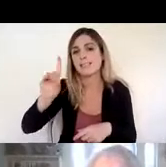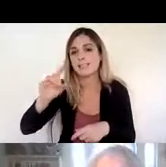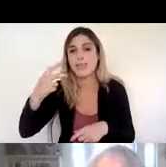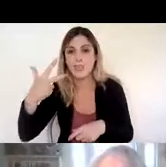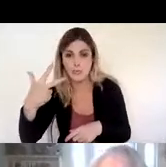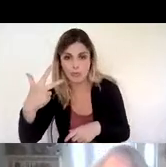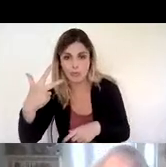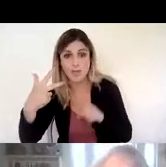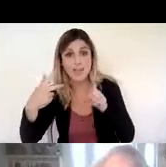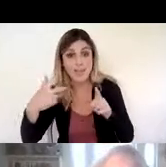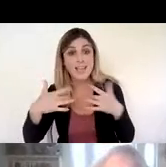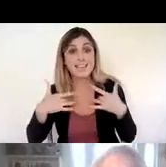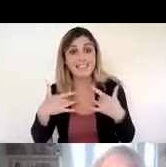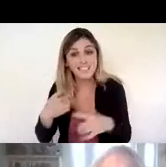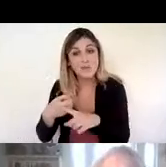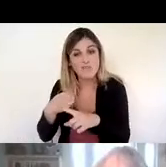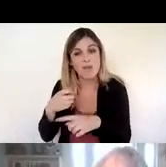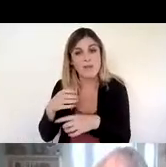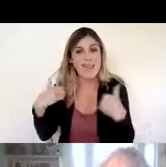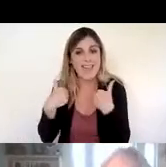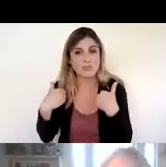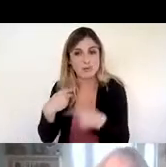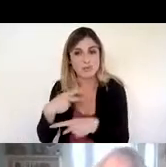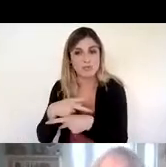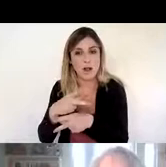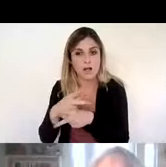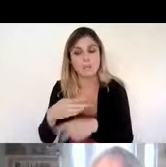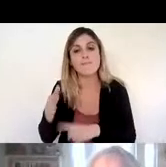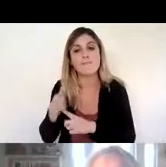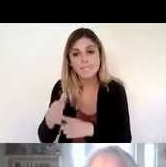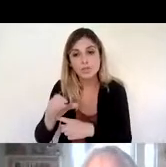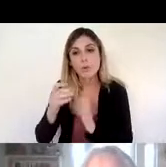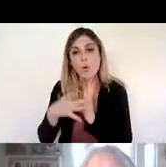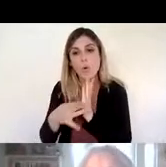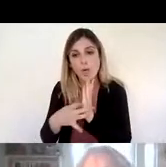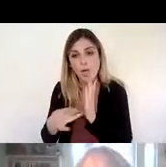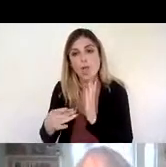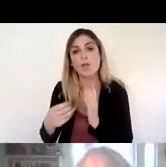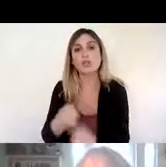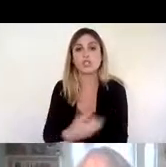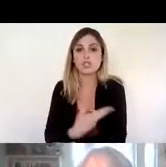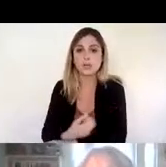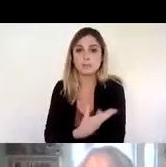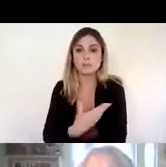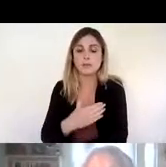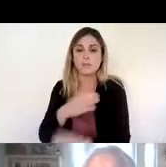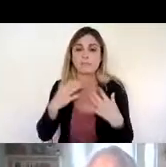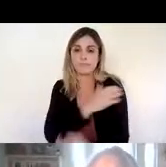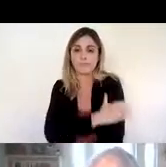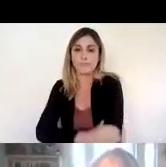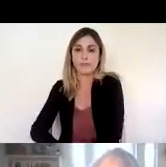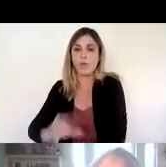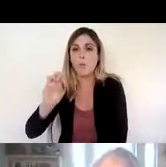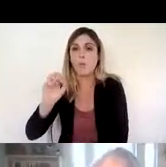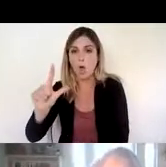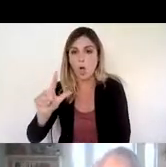it's almost always animal derived. It's derived from fish oil or from sheep's wool. So for a lot of people who are eating a